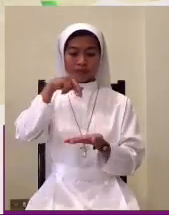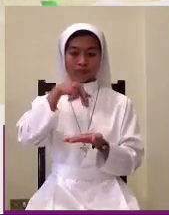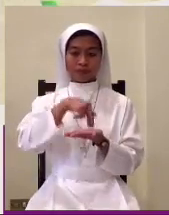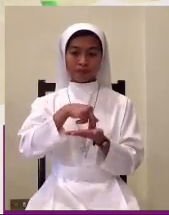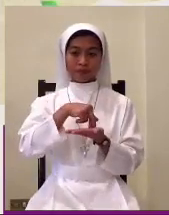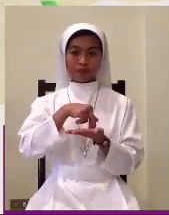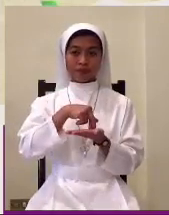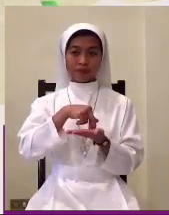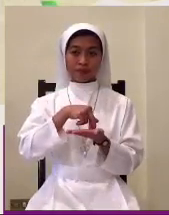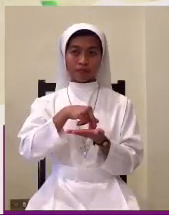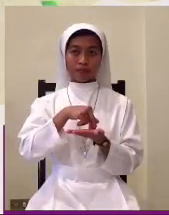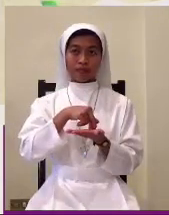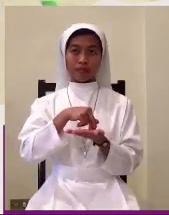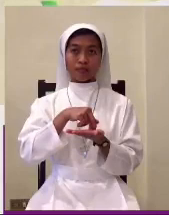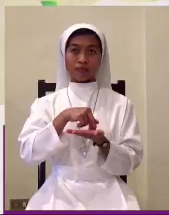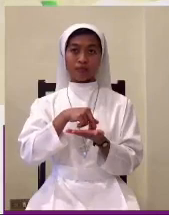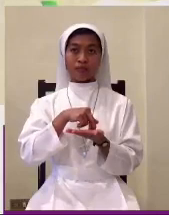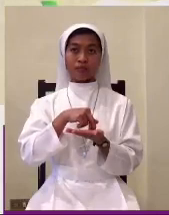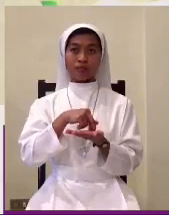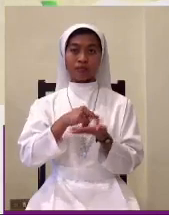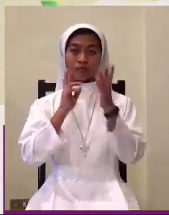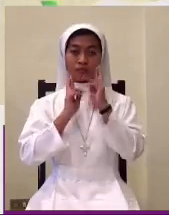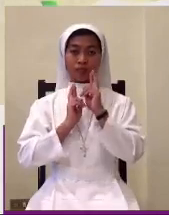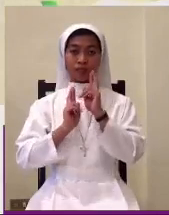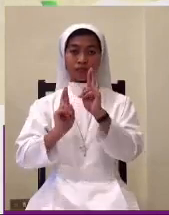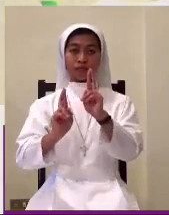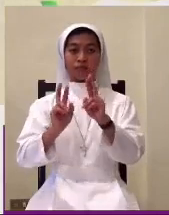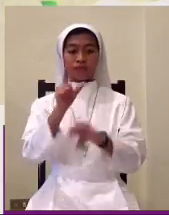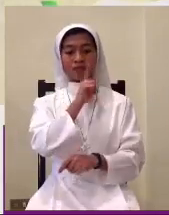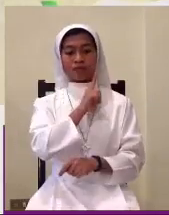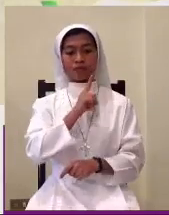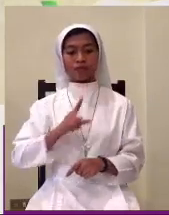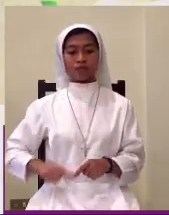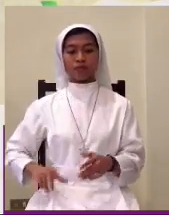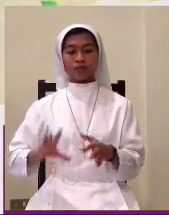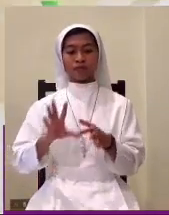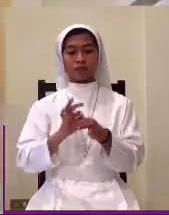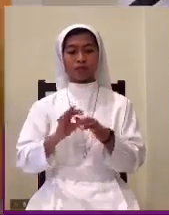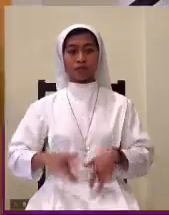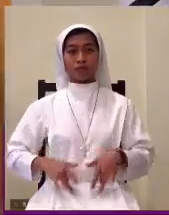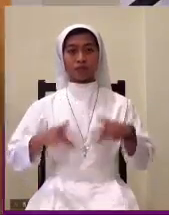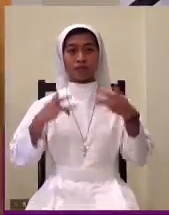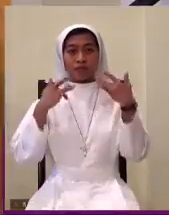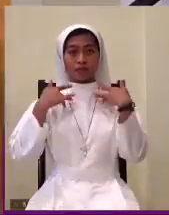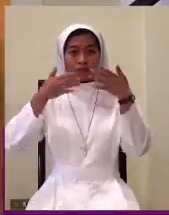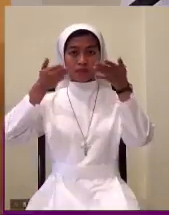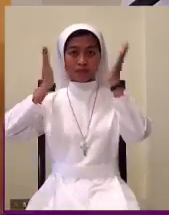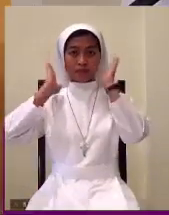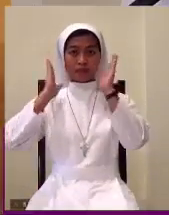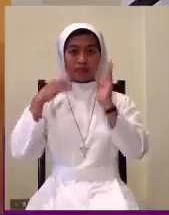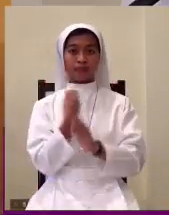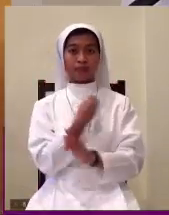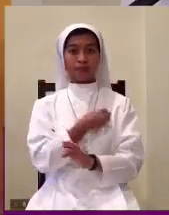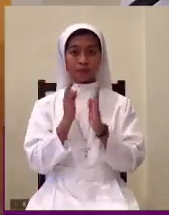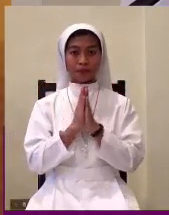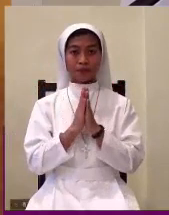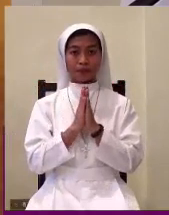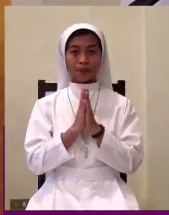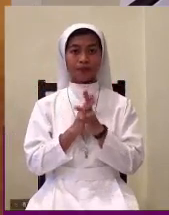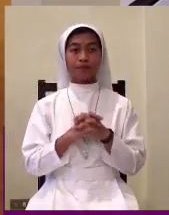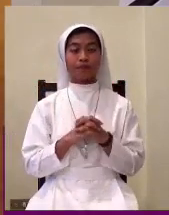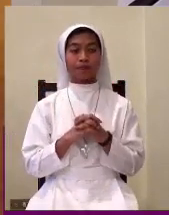Lord then. Lord of life, hear our prayer. Lord of life, hear our